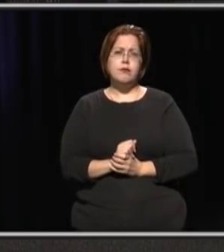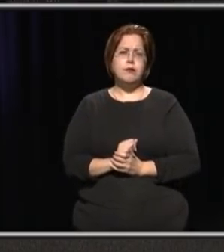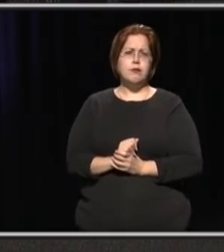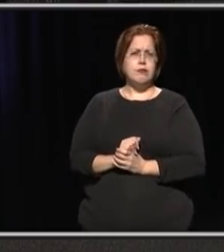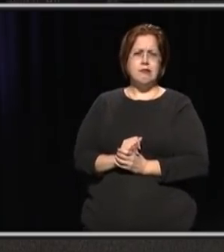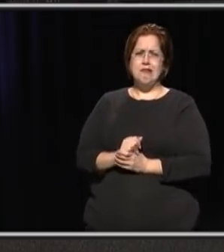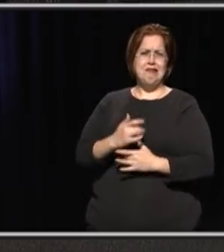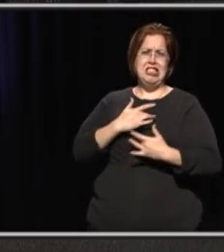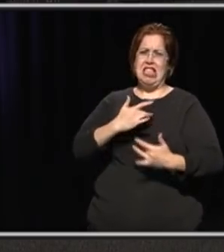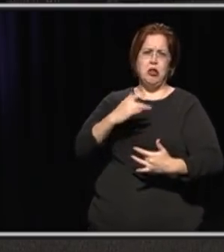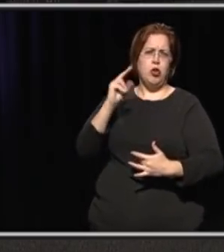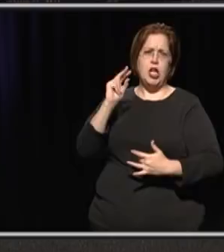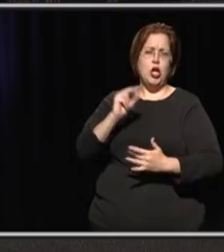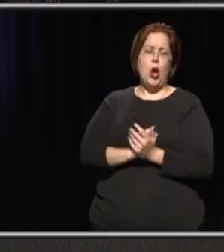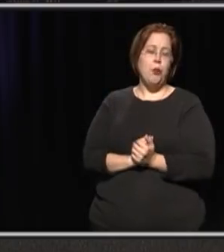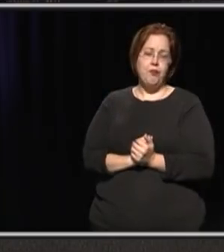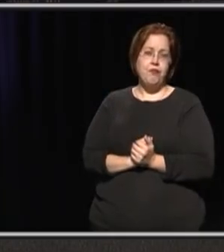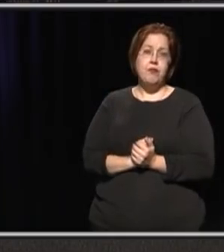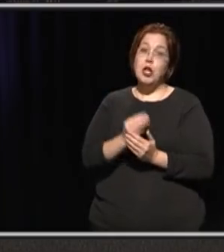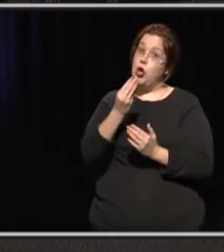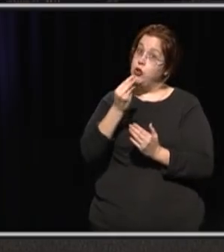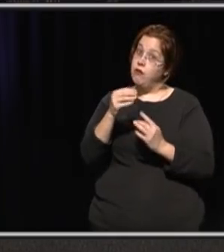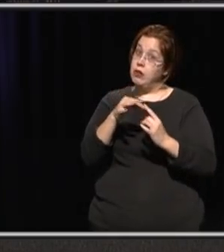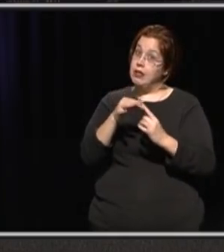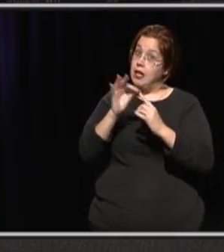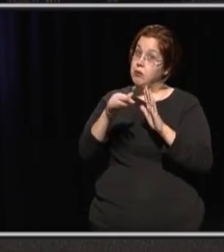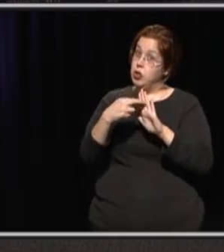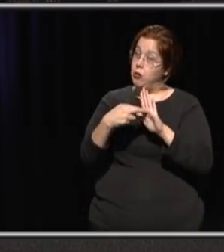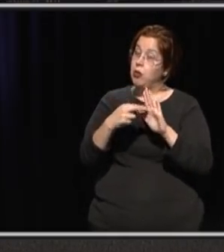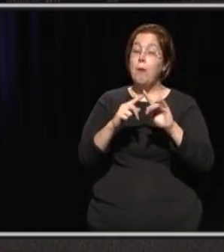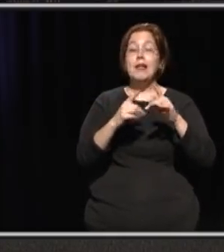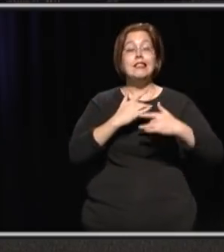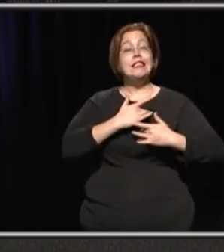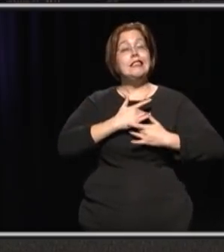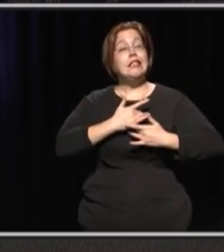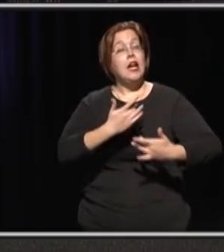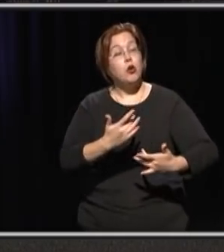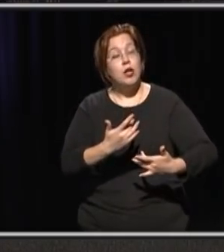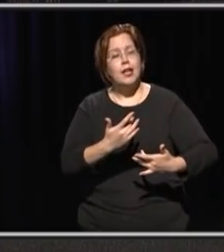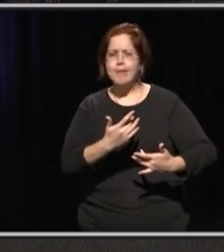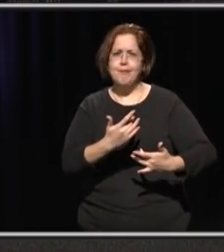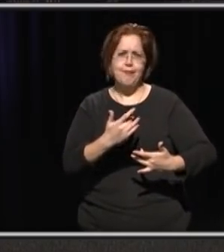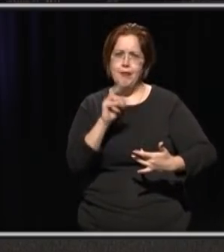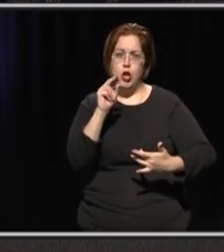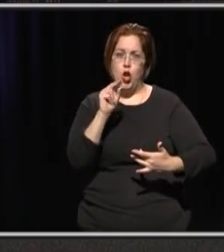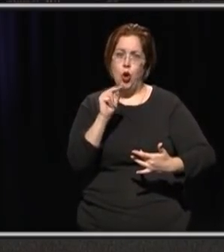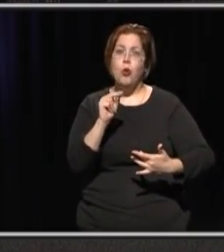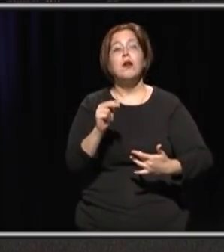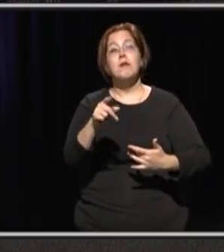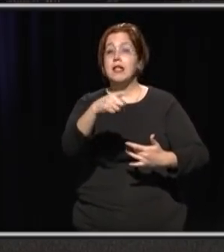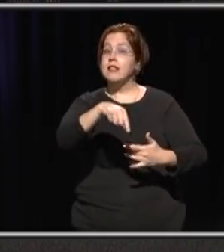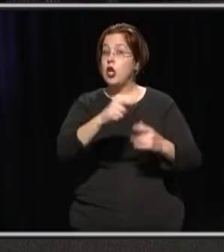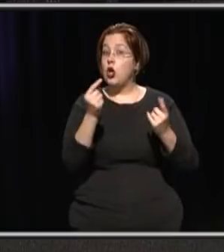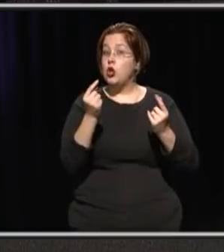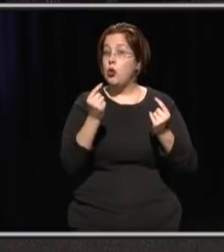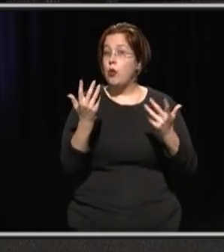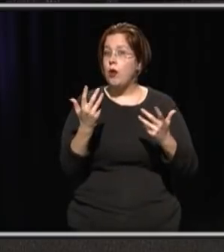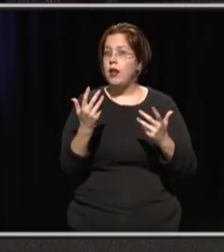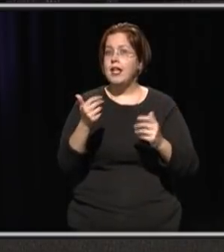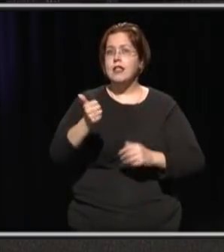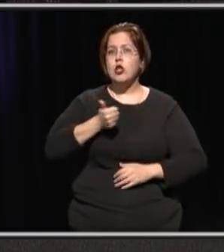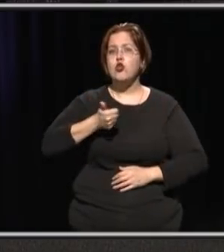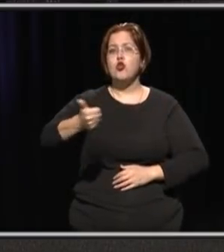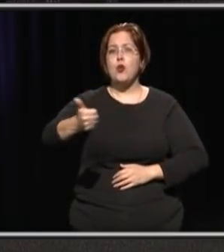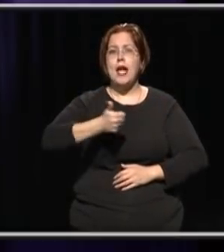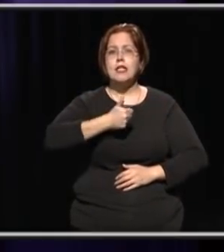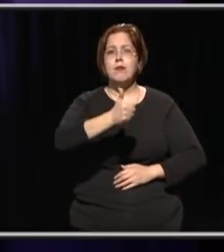Not generally. There are a few exceptions to that, but generally no, because what they're primarily doing is